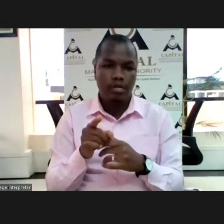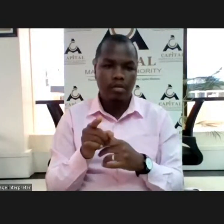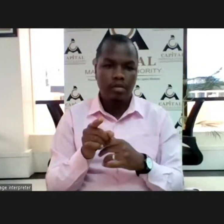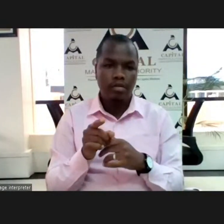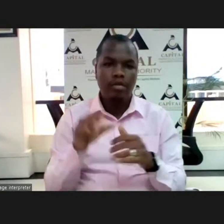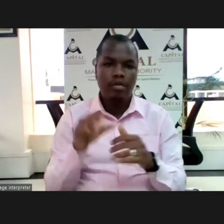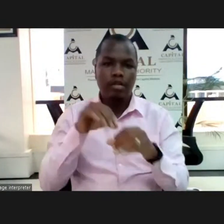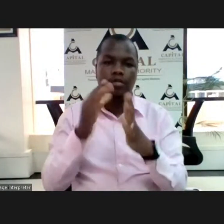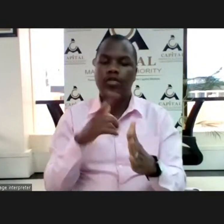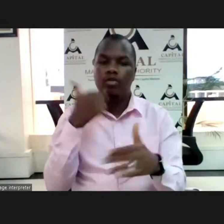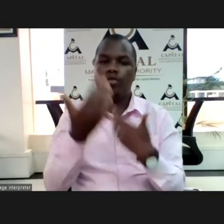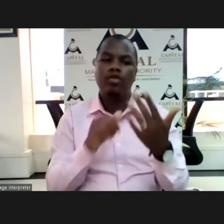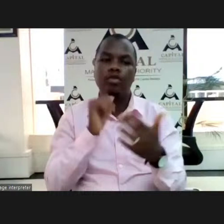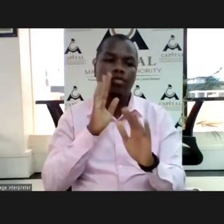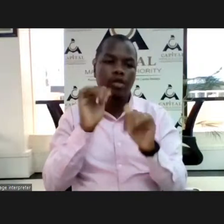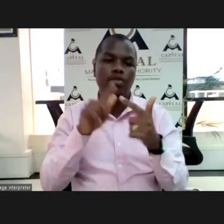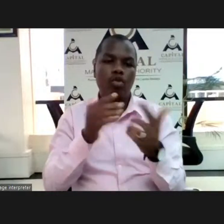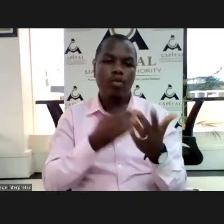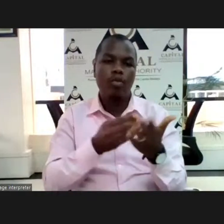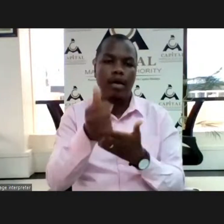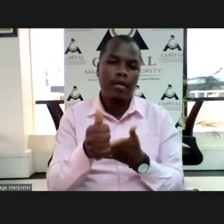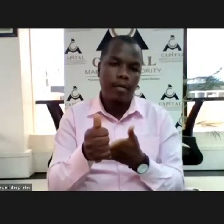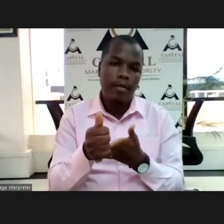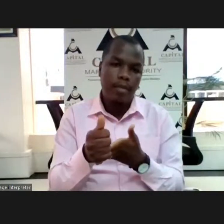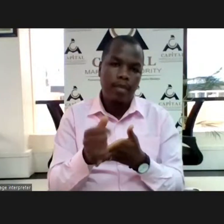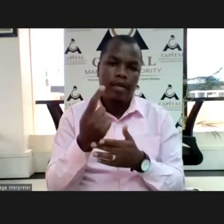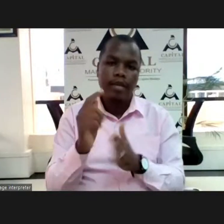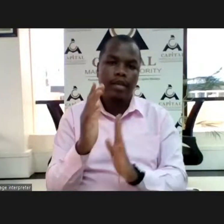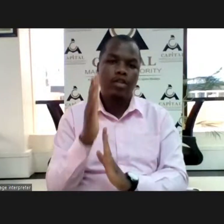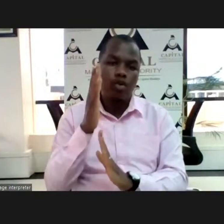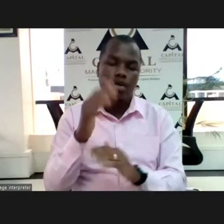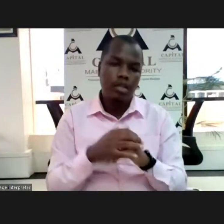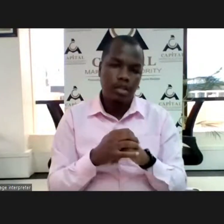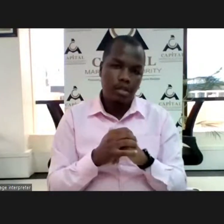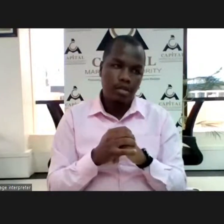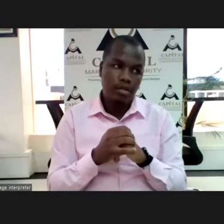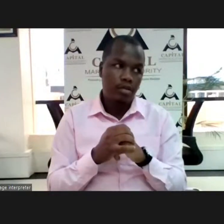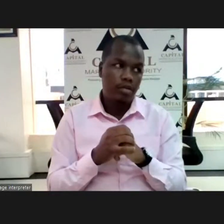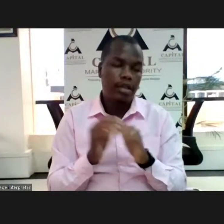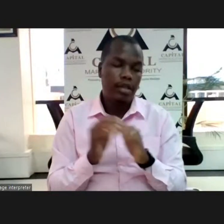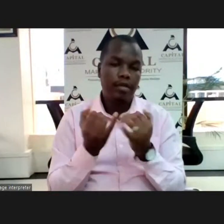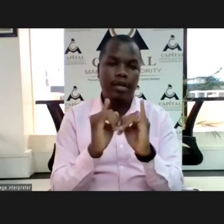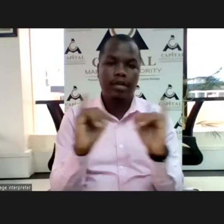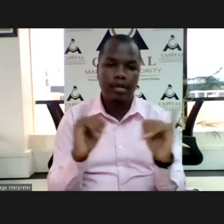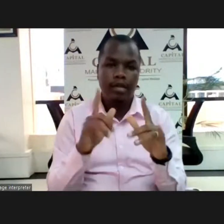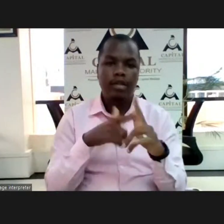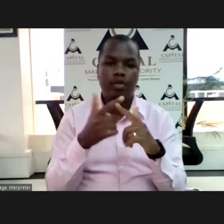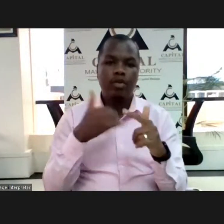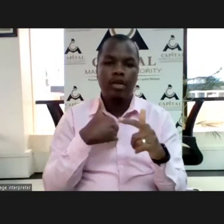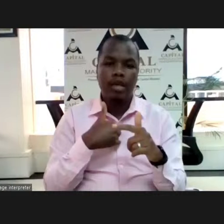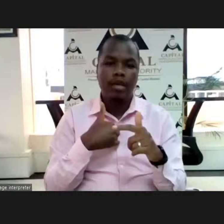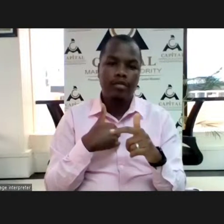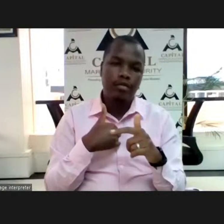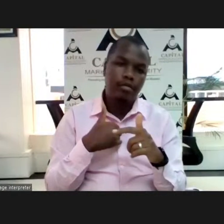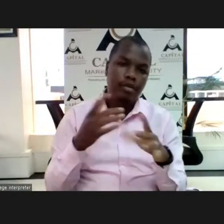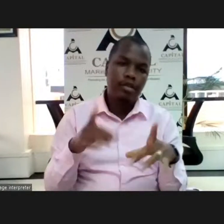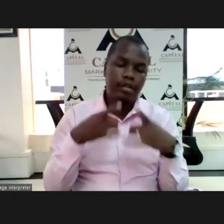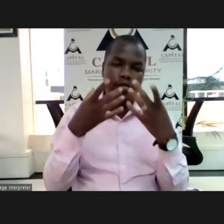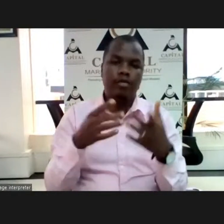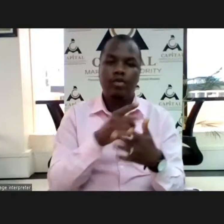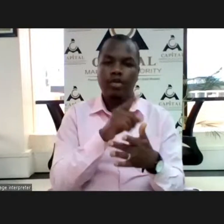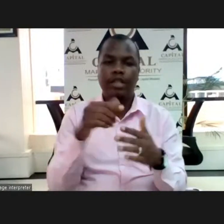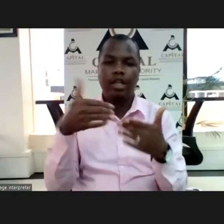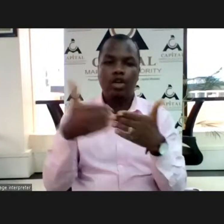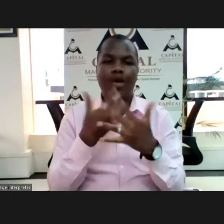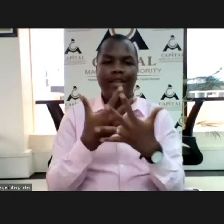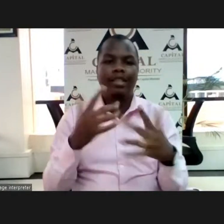investors who might not be able to buy the securities independently. Then we have derivatives. Of course, these are new